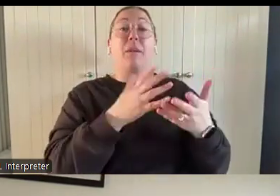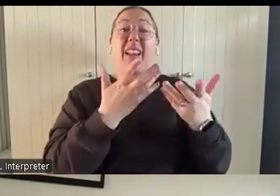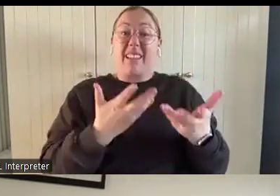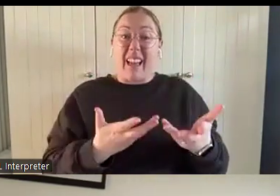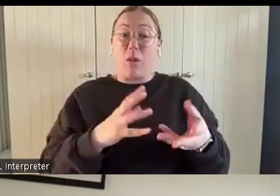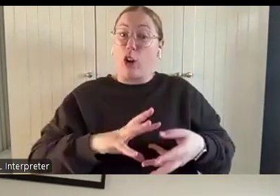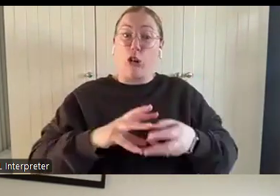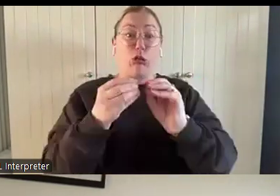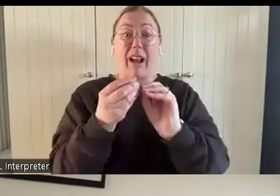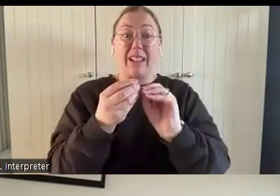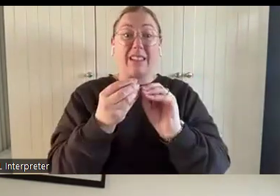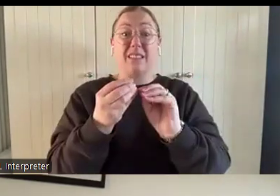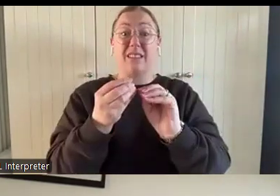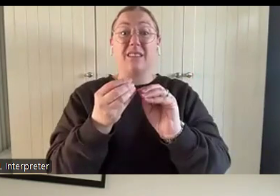terms,